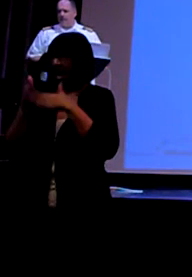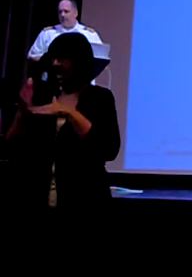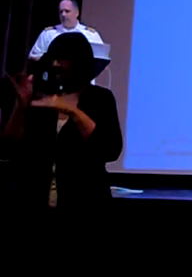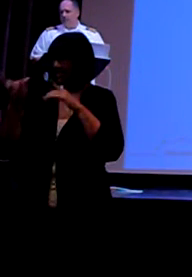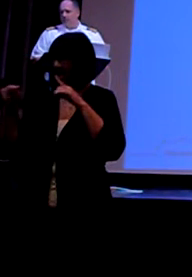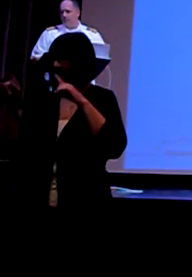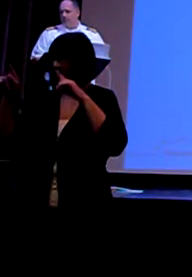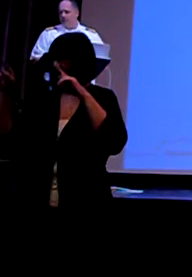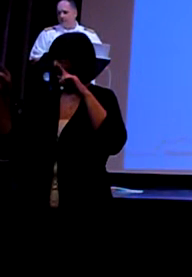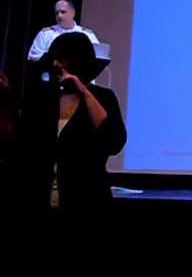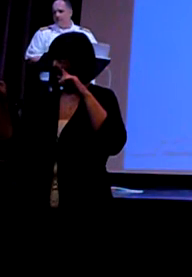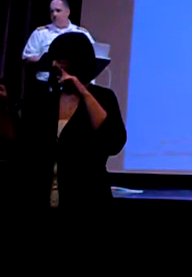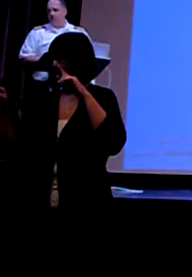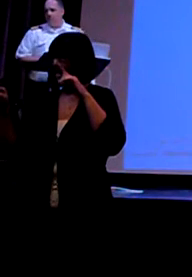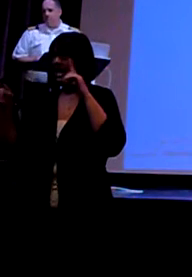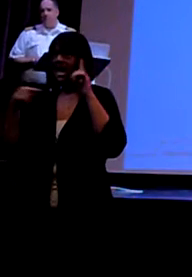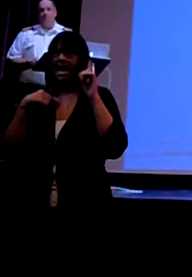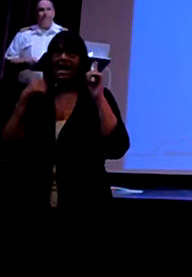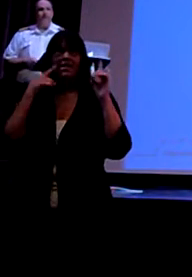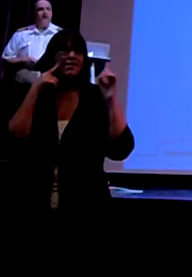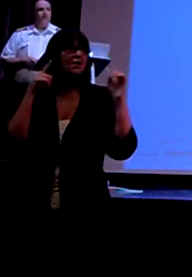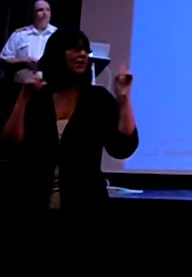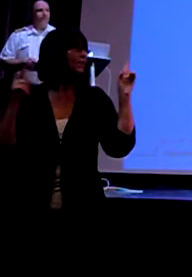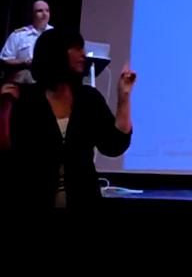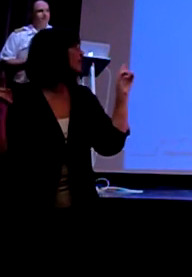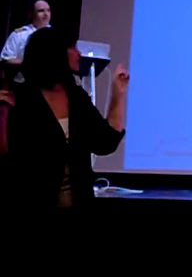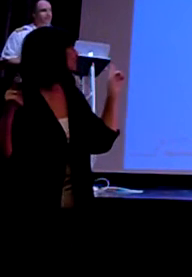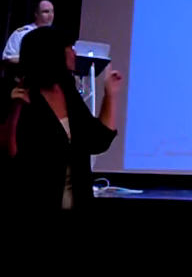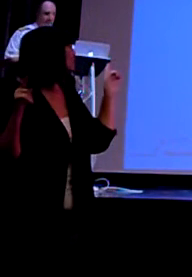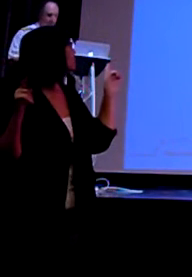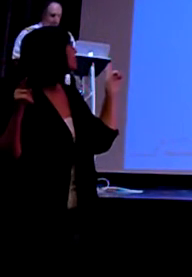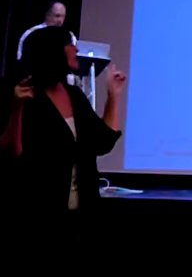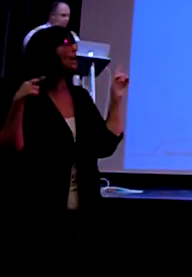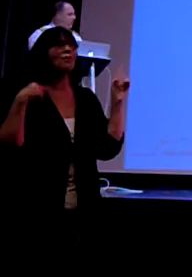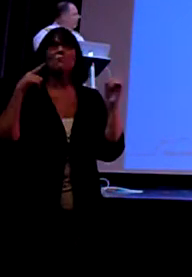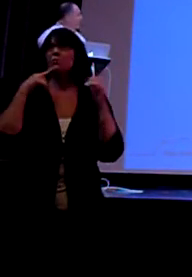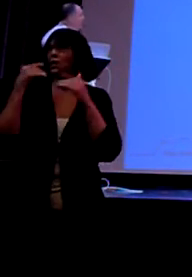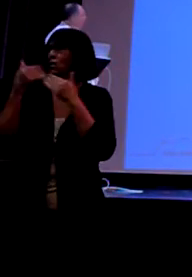by, well, I see that we lost out on Vigo, but that's